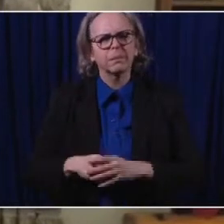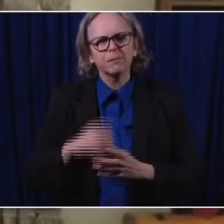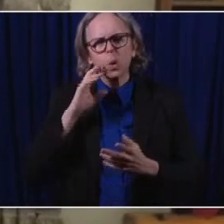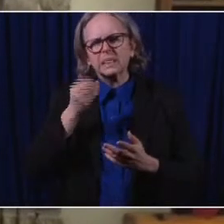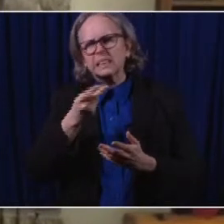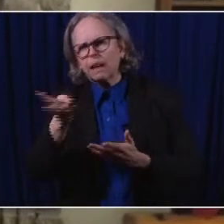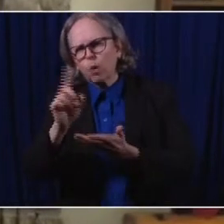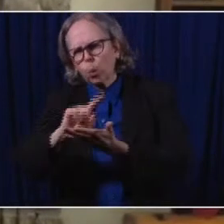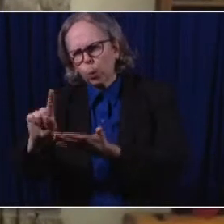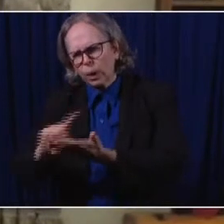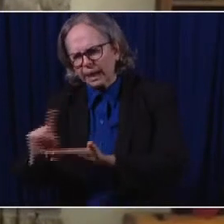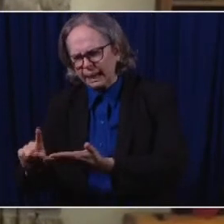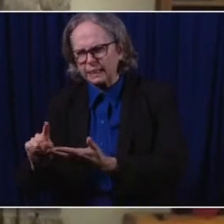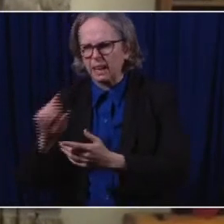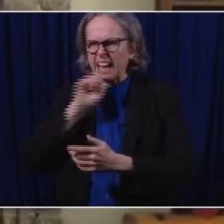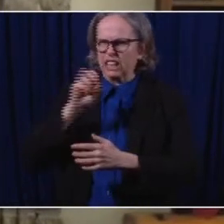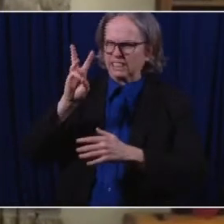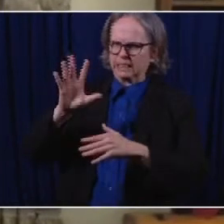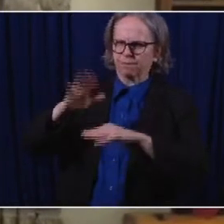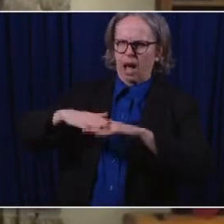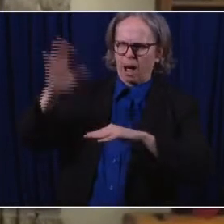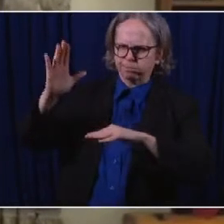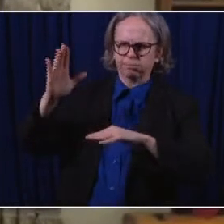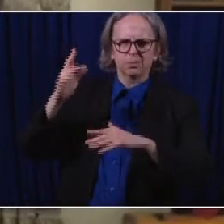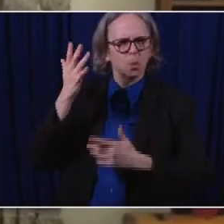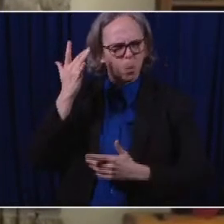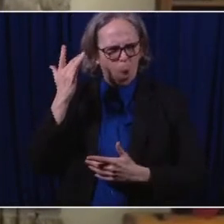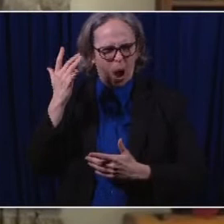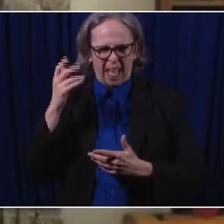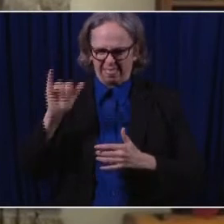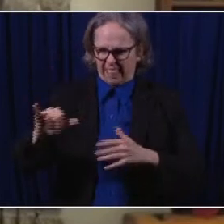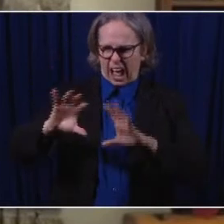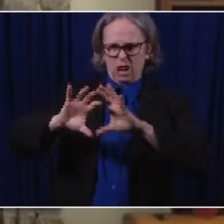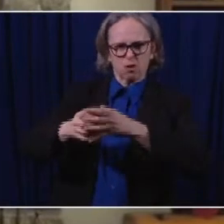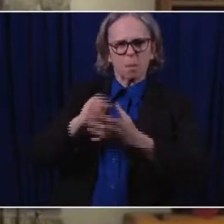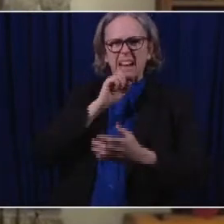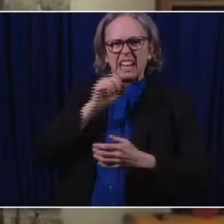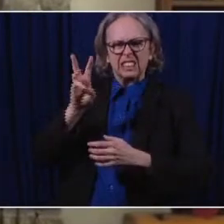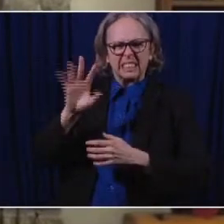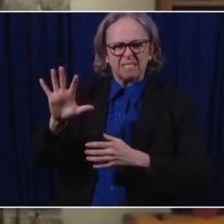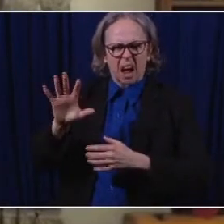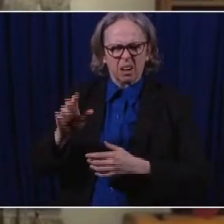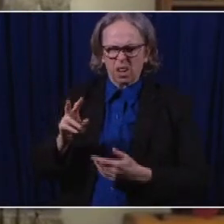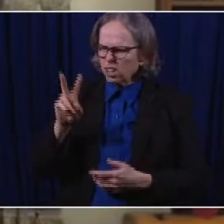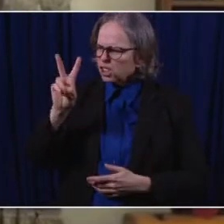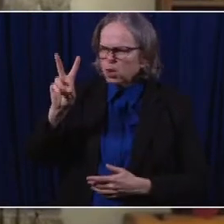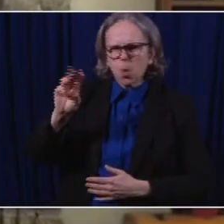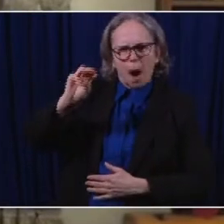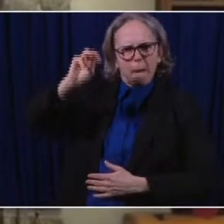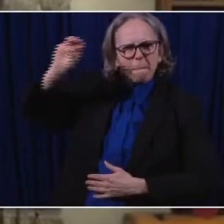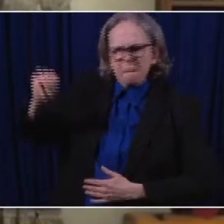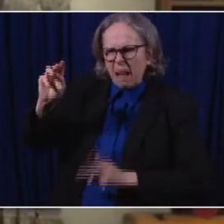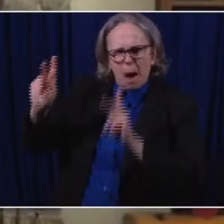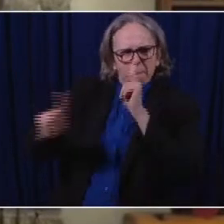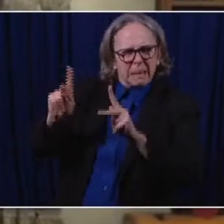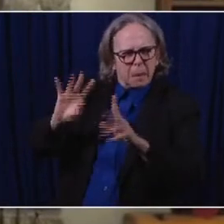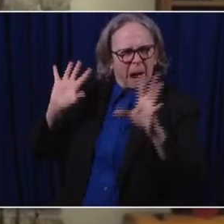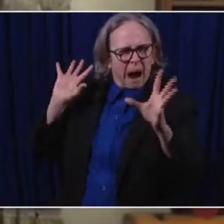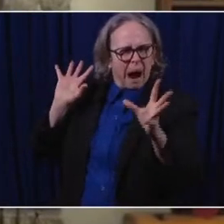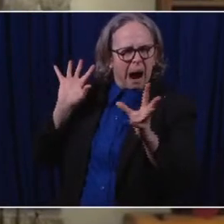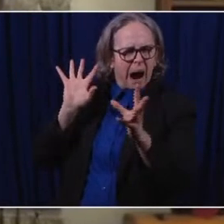people in that category of 65 and up, and it will take us a while to go deep